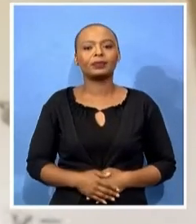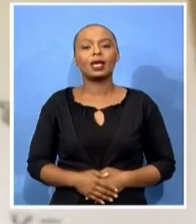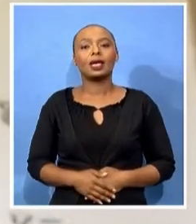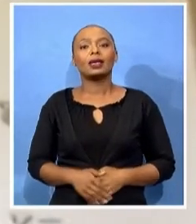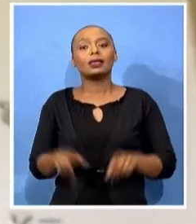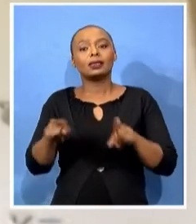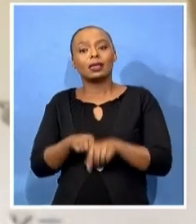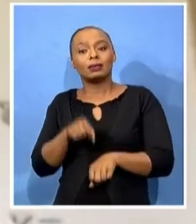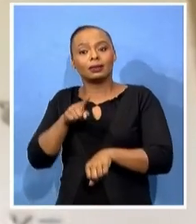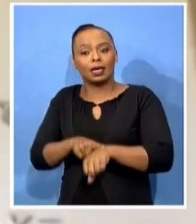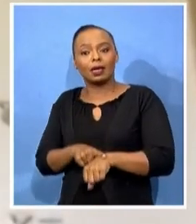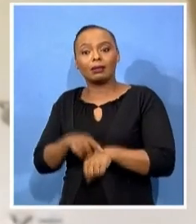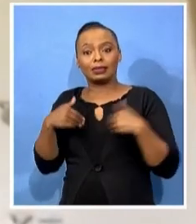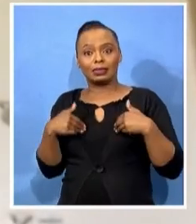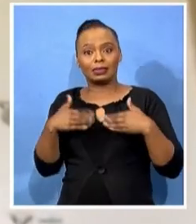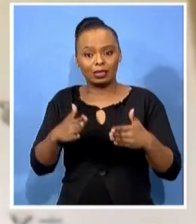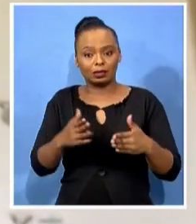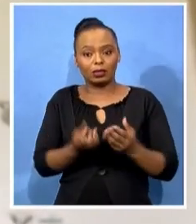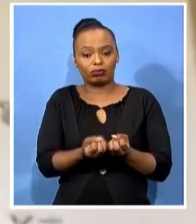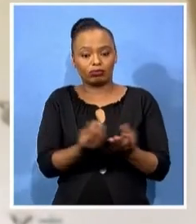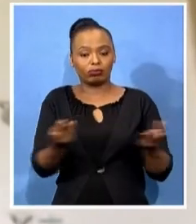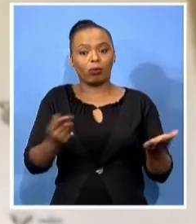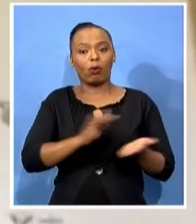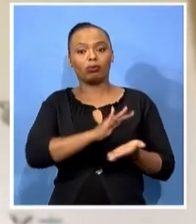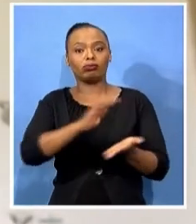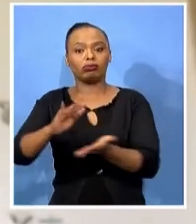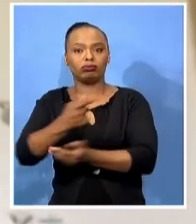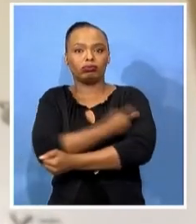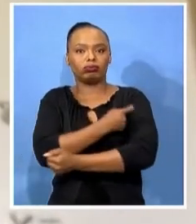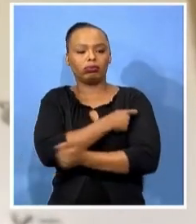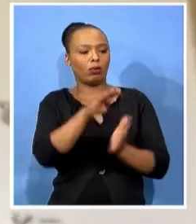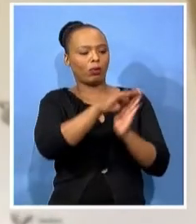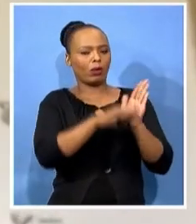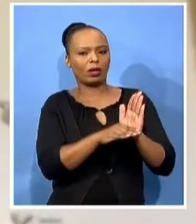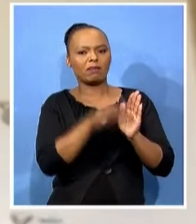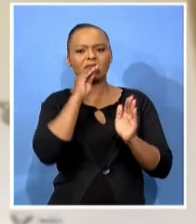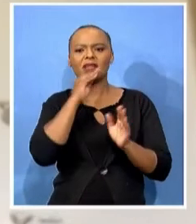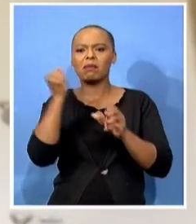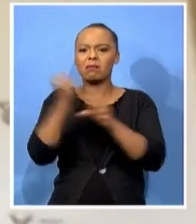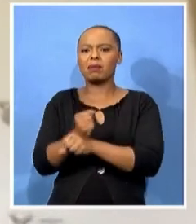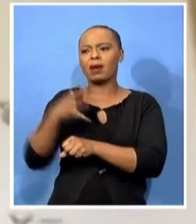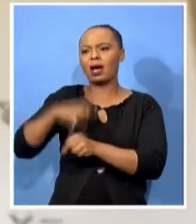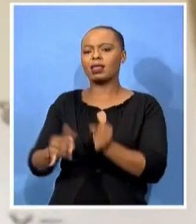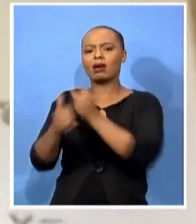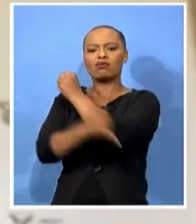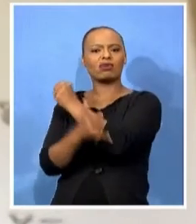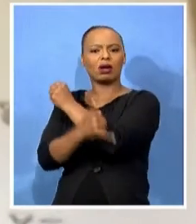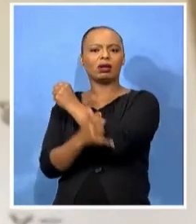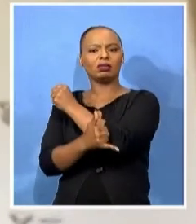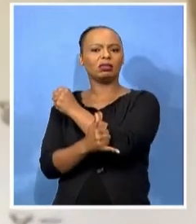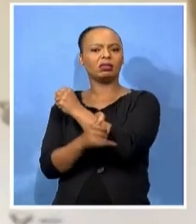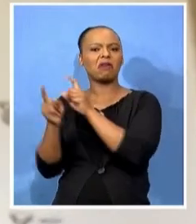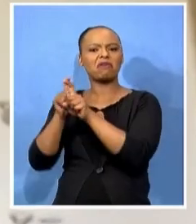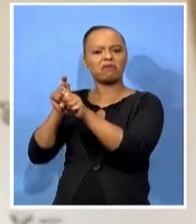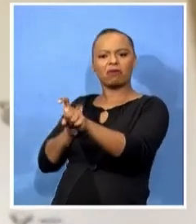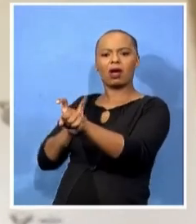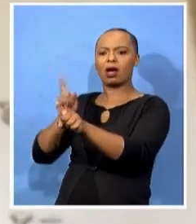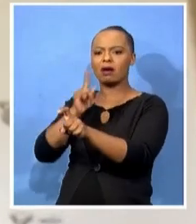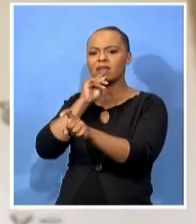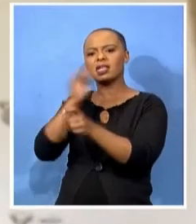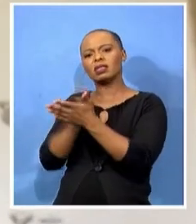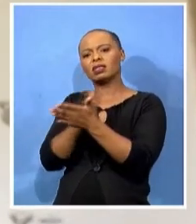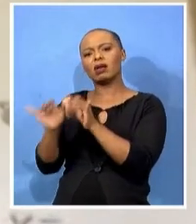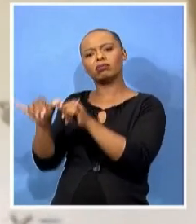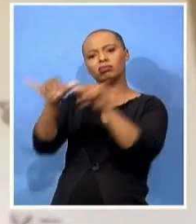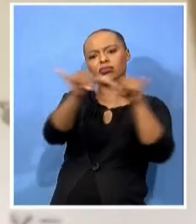we won't be very far different from many countries. We would actually be all in line with most of the countries. So we would like to